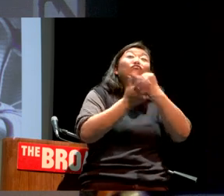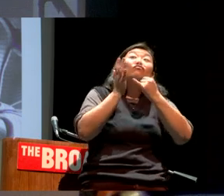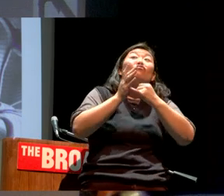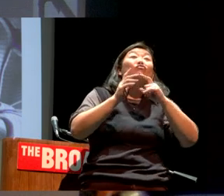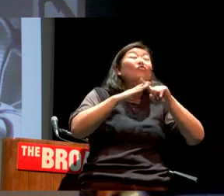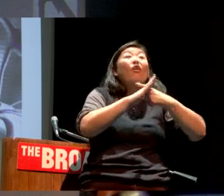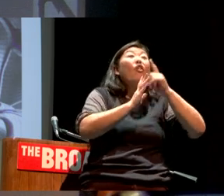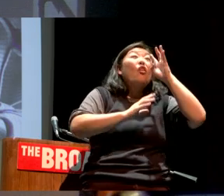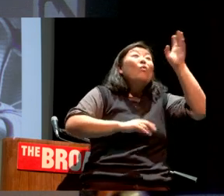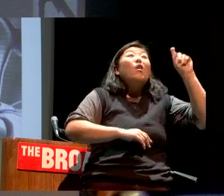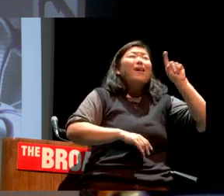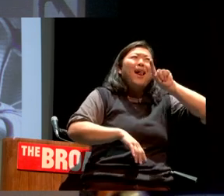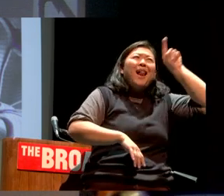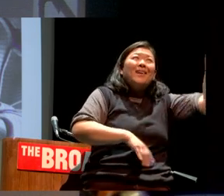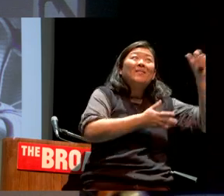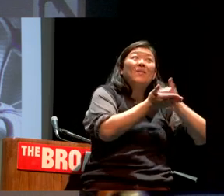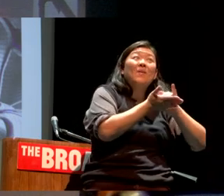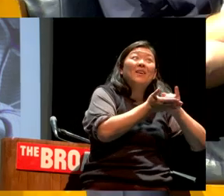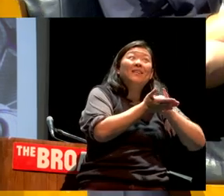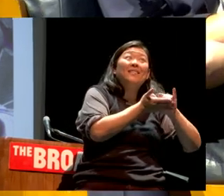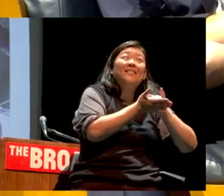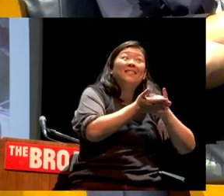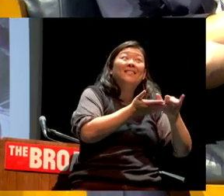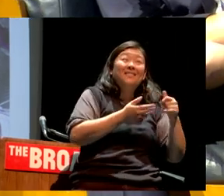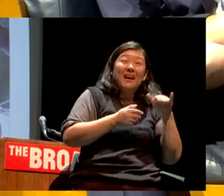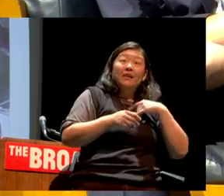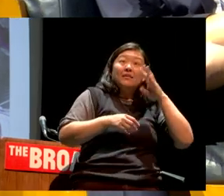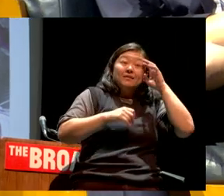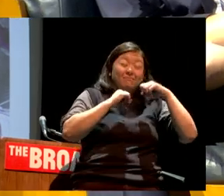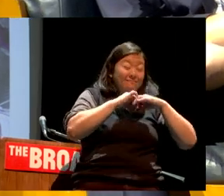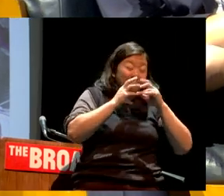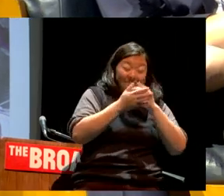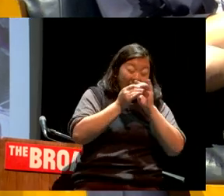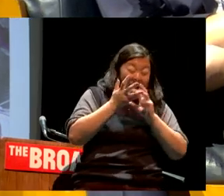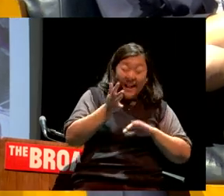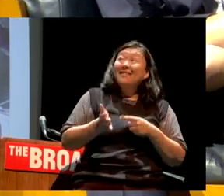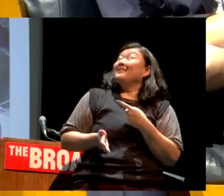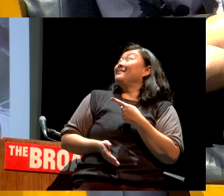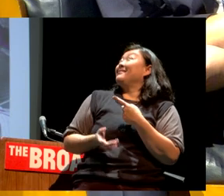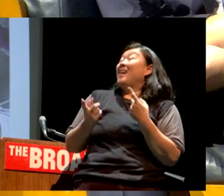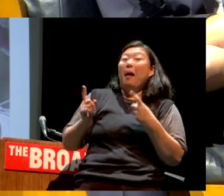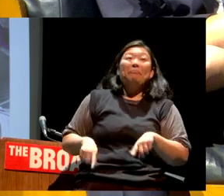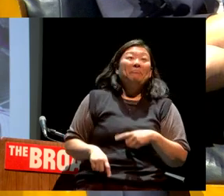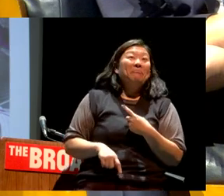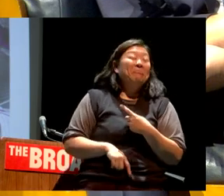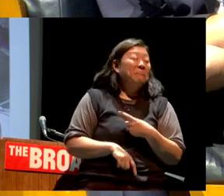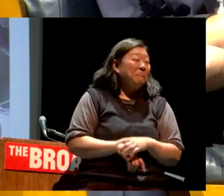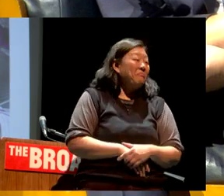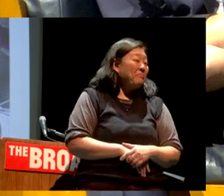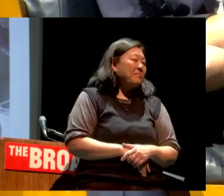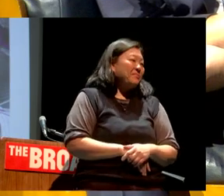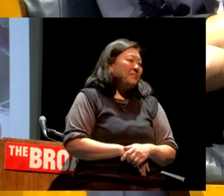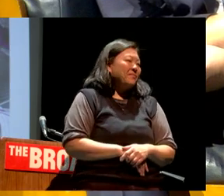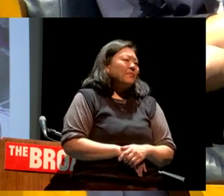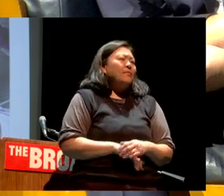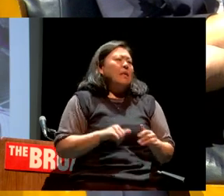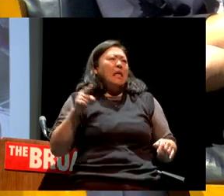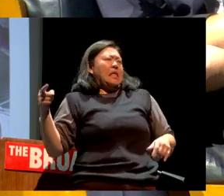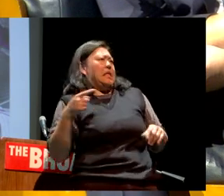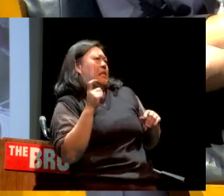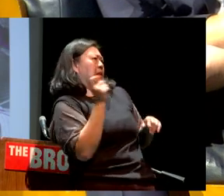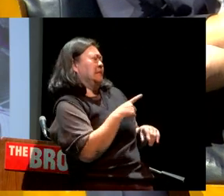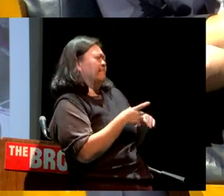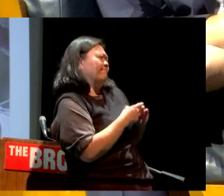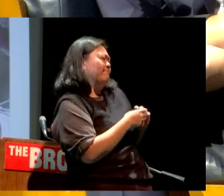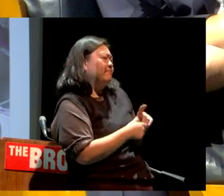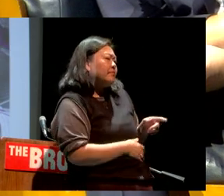now. Sorry. So Benoit, what did this experience look like on your side? No, for us,